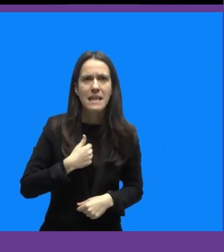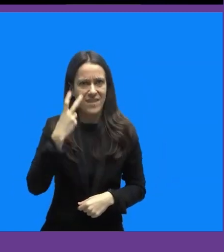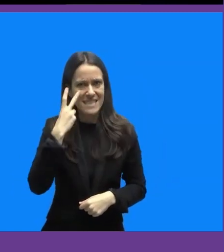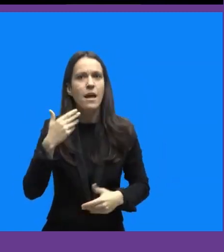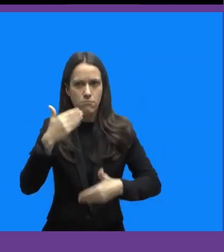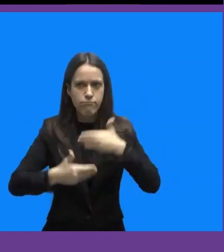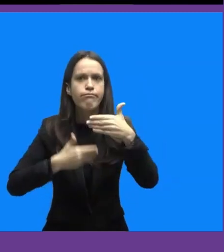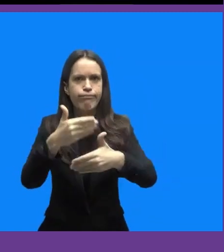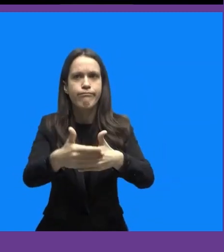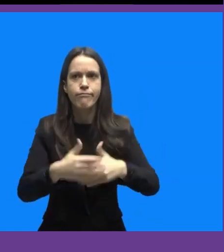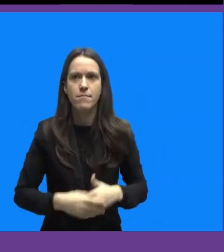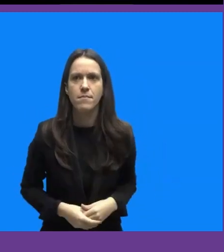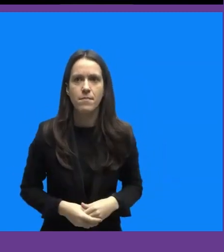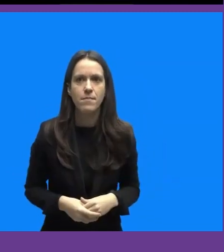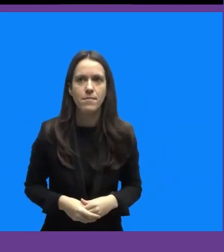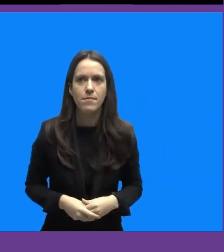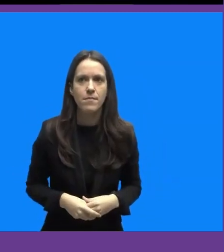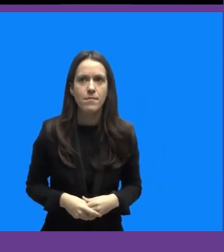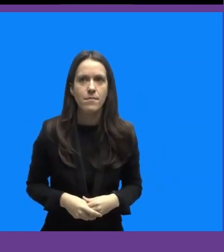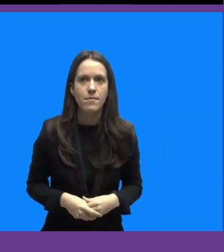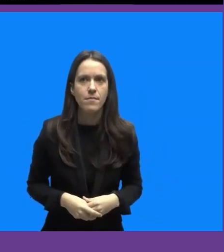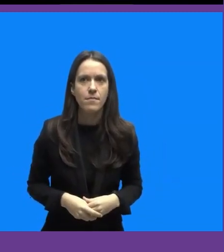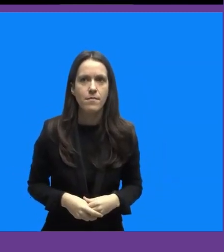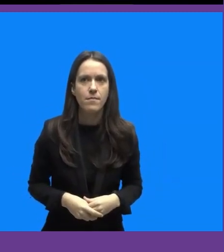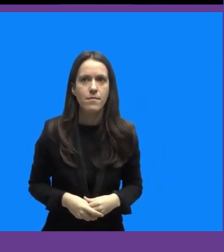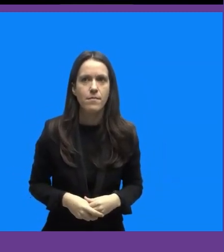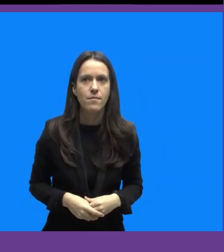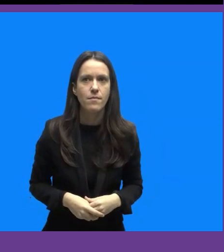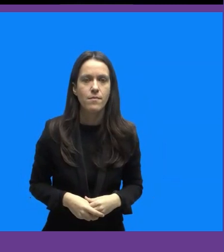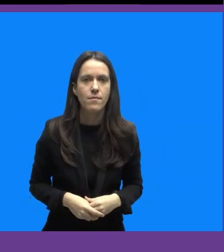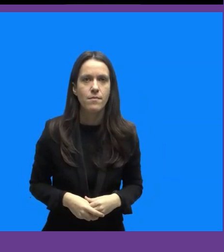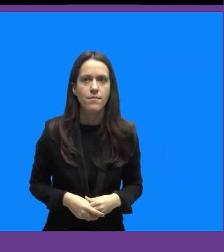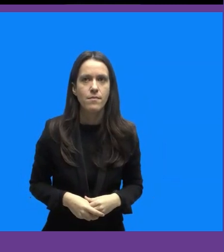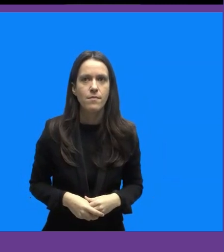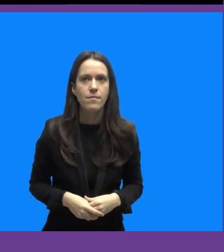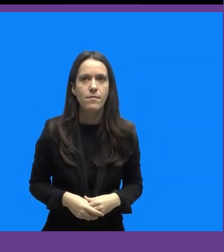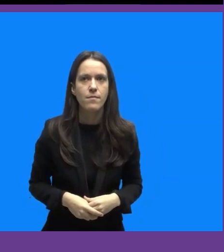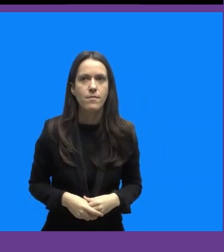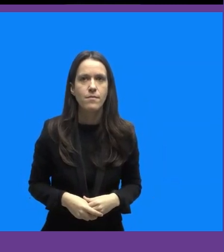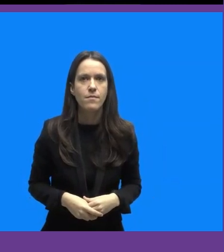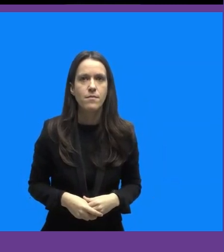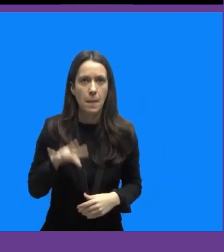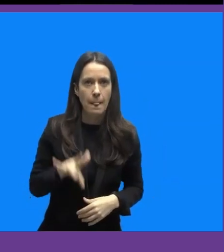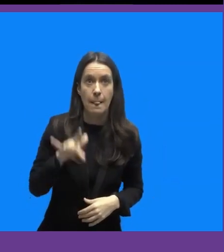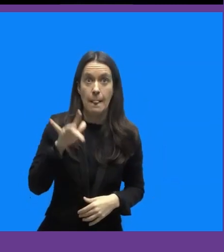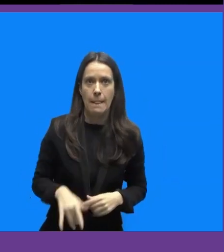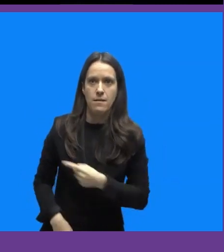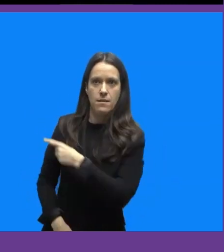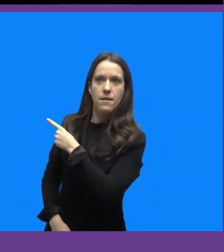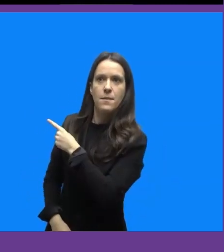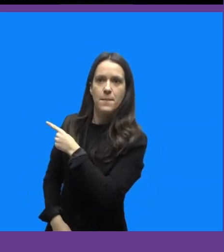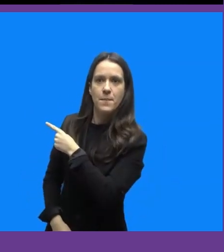forward, and there we are. So just think, did I go too far now?